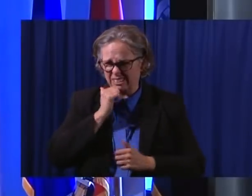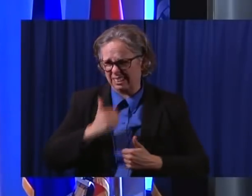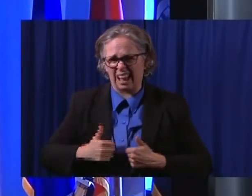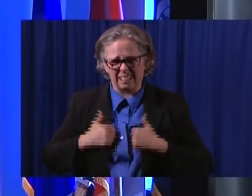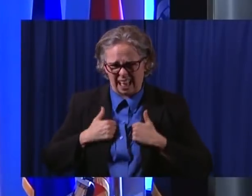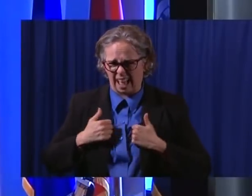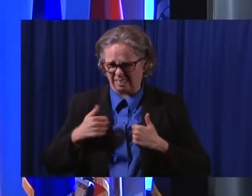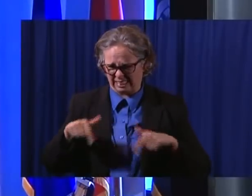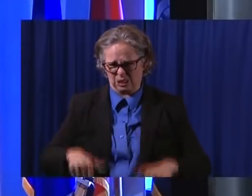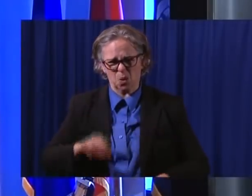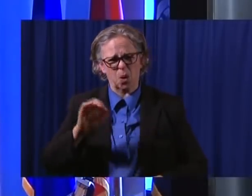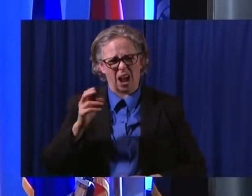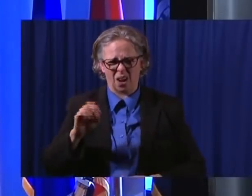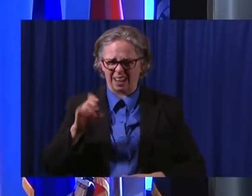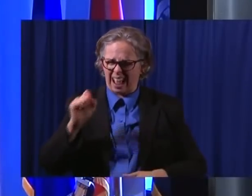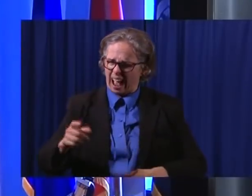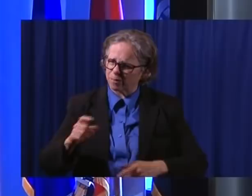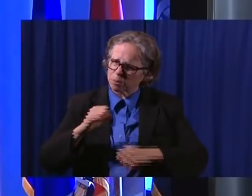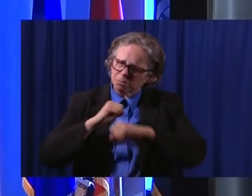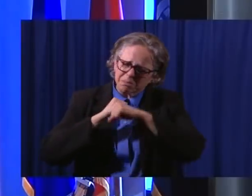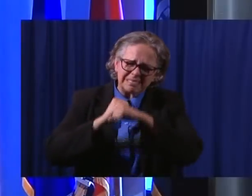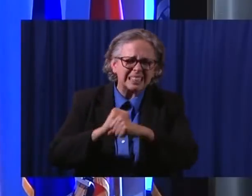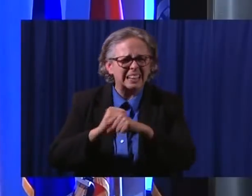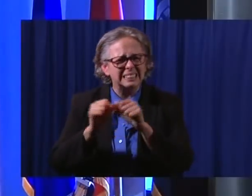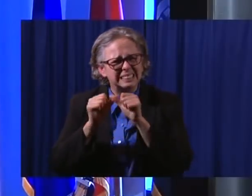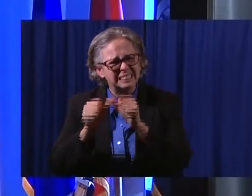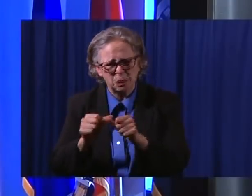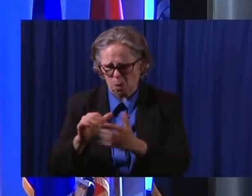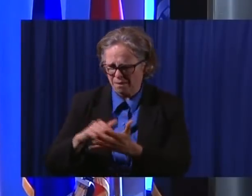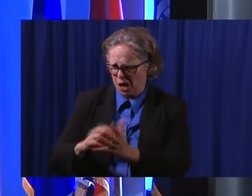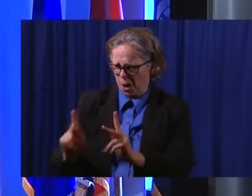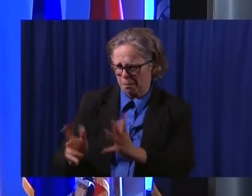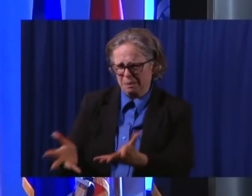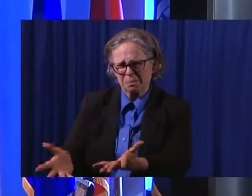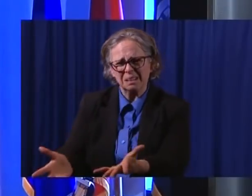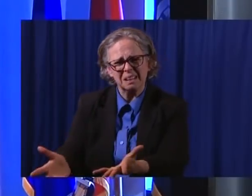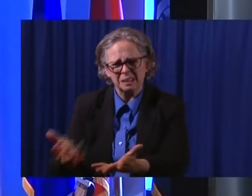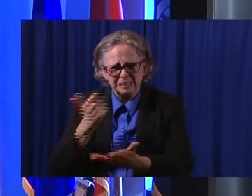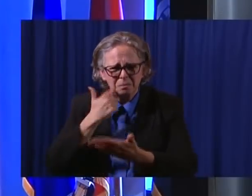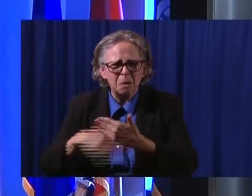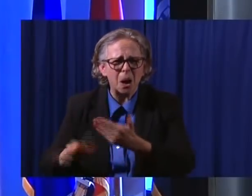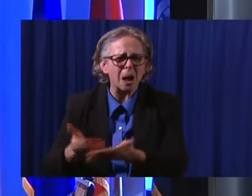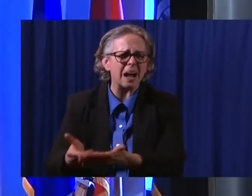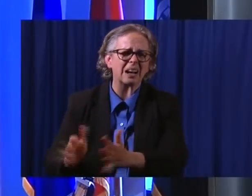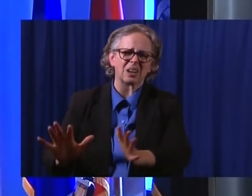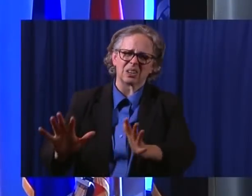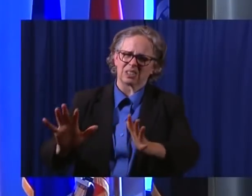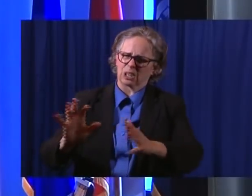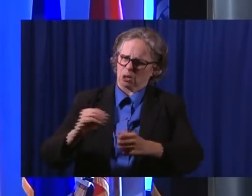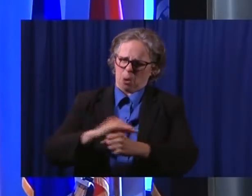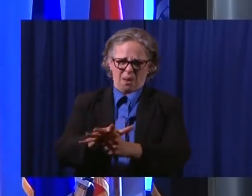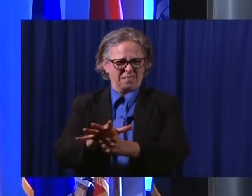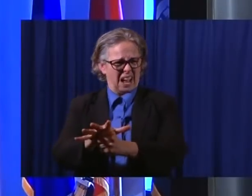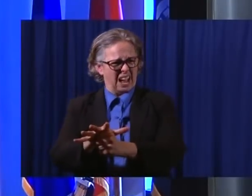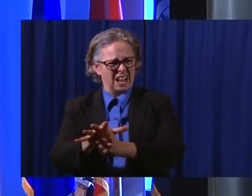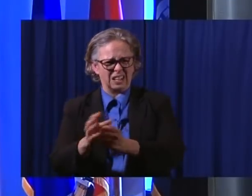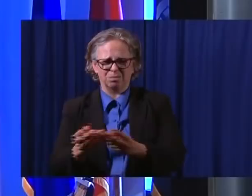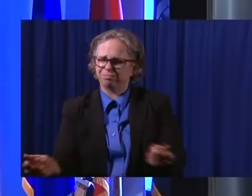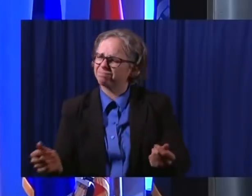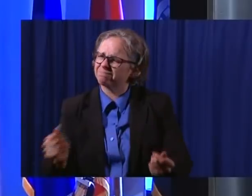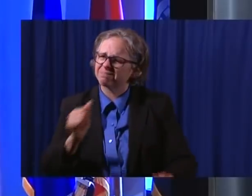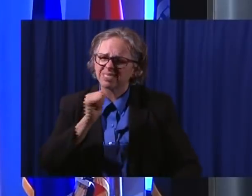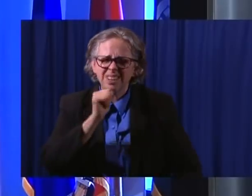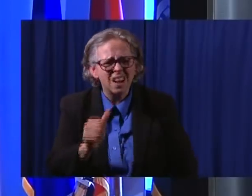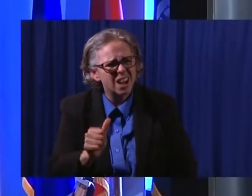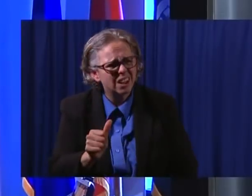most vulnerable segments of our population. And while we know it's here for the long haul, we know that controlling the spread of